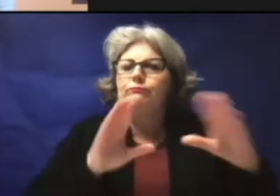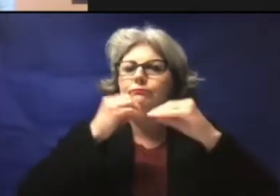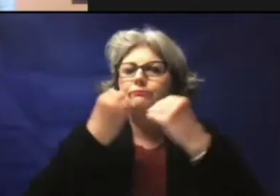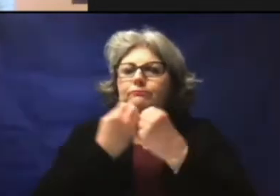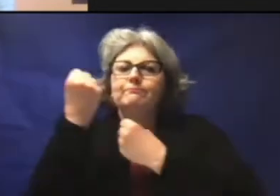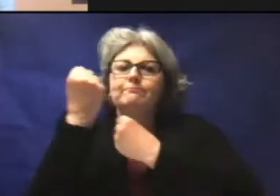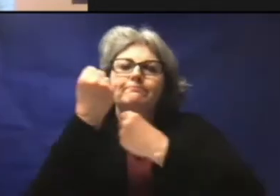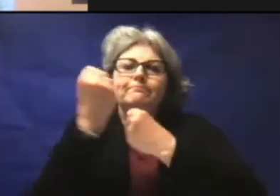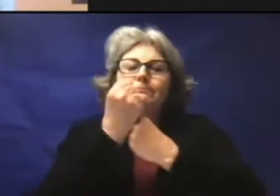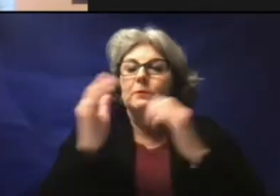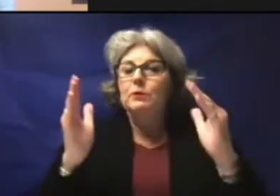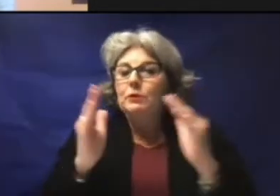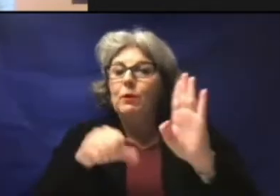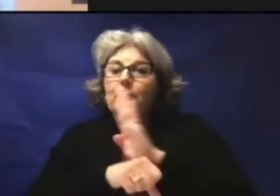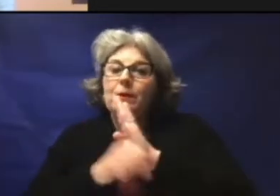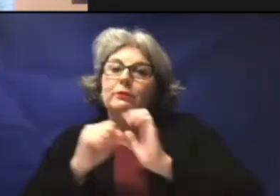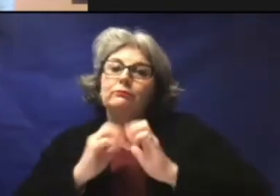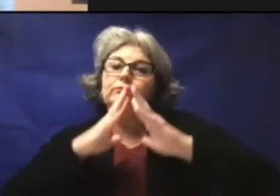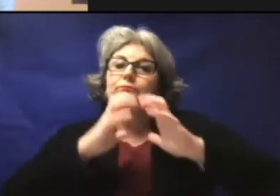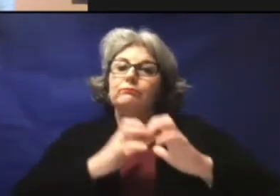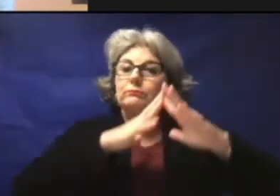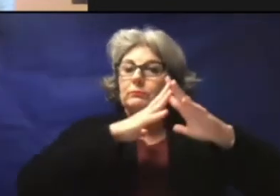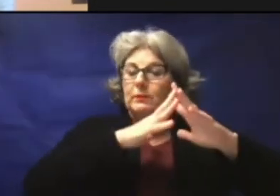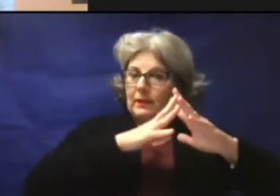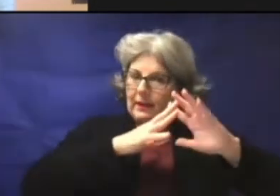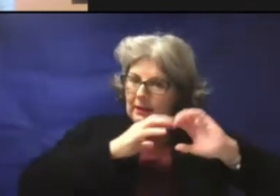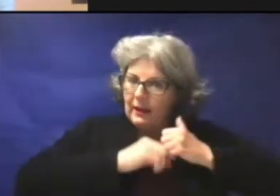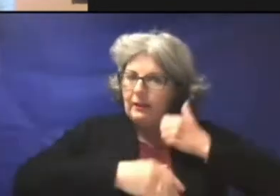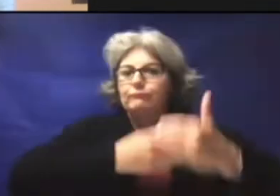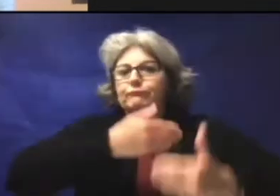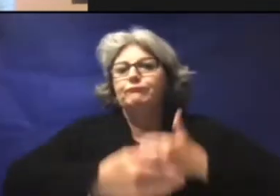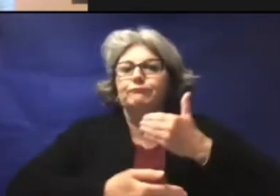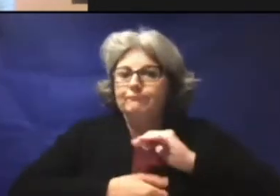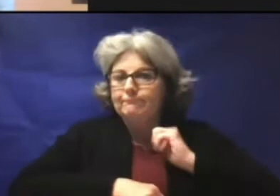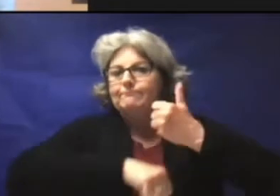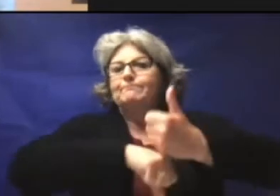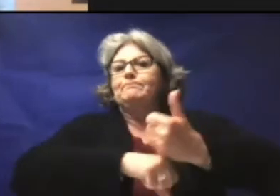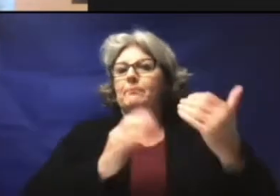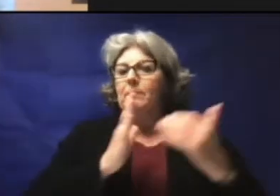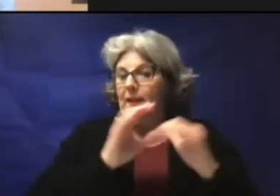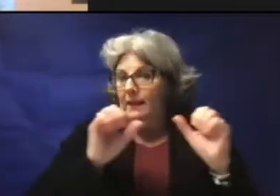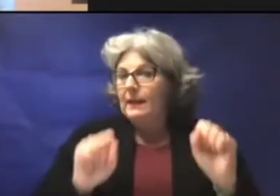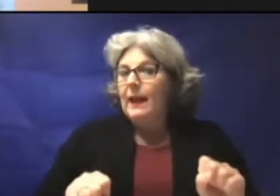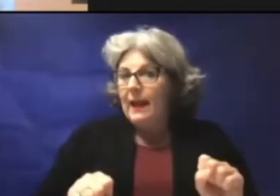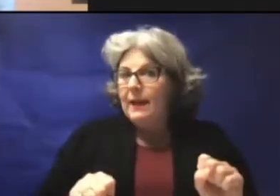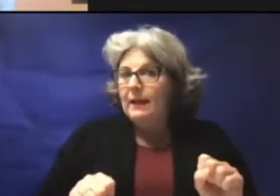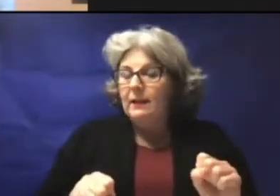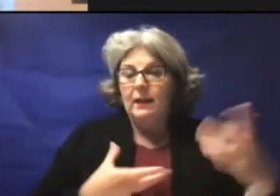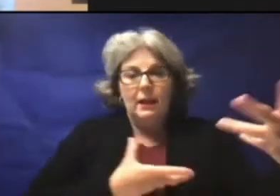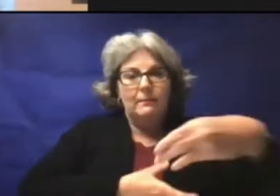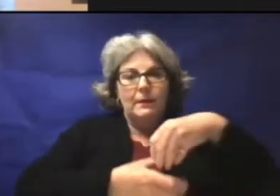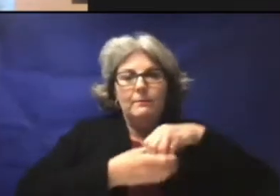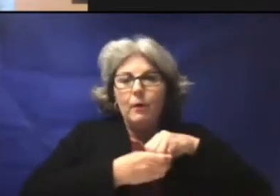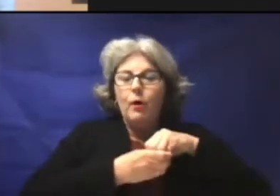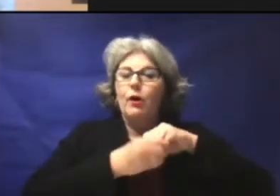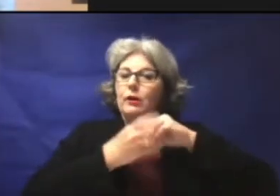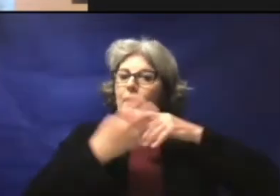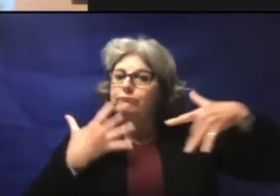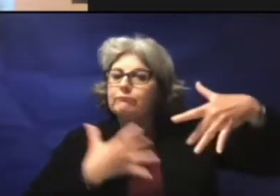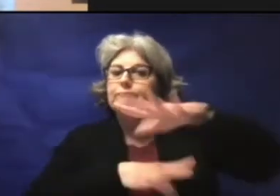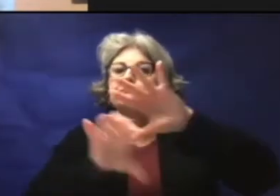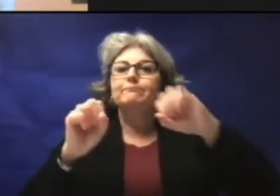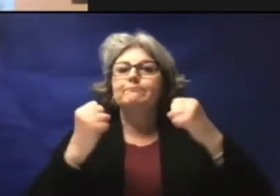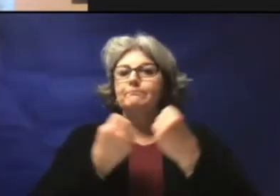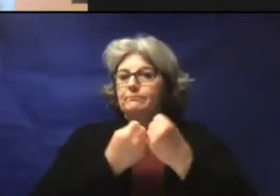support these small businesses so that they can get back up on their feet again and be part of society again and contribute